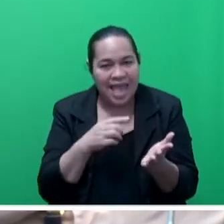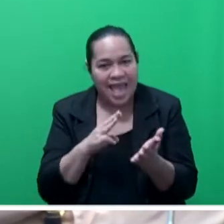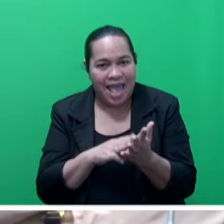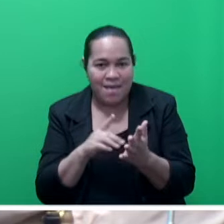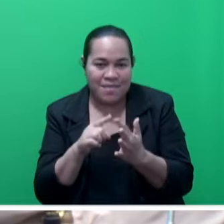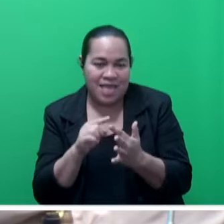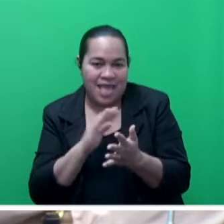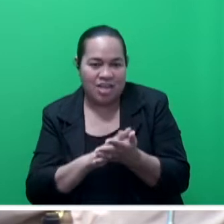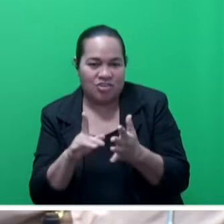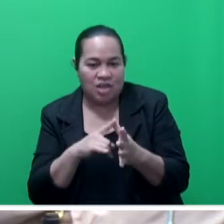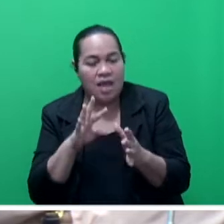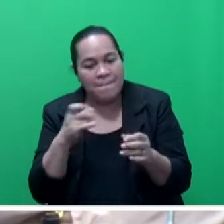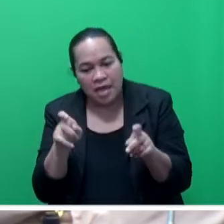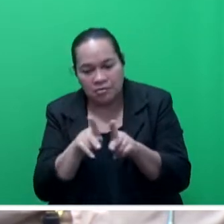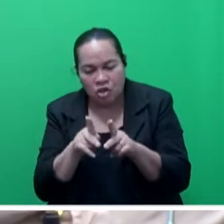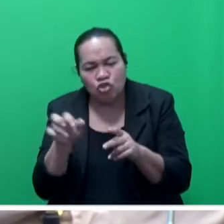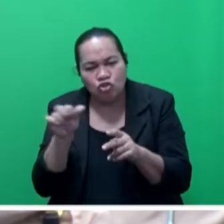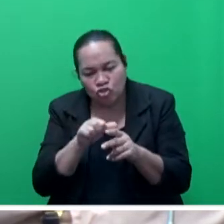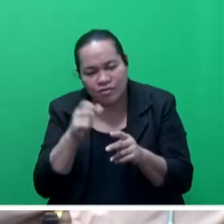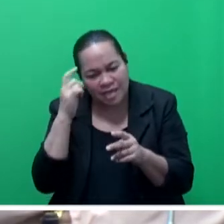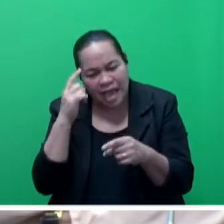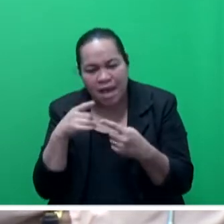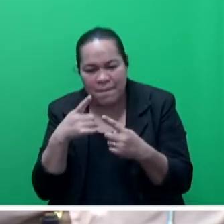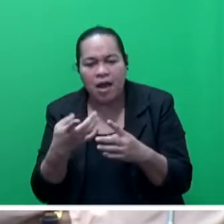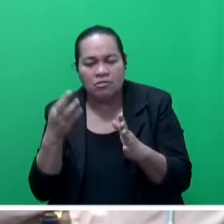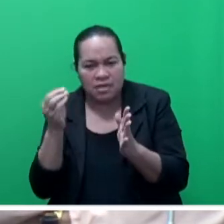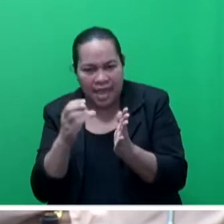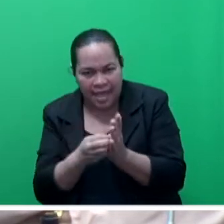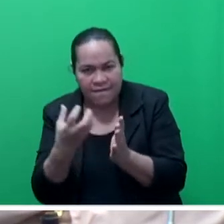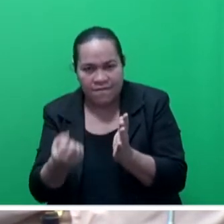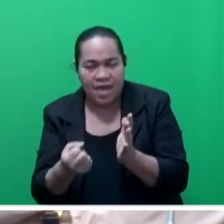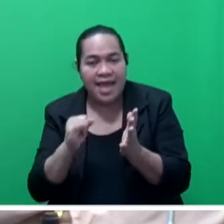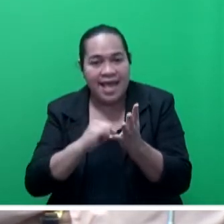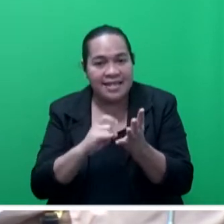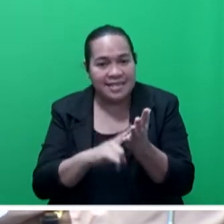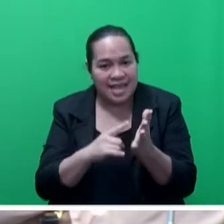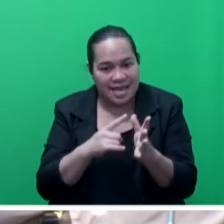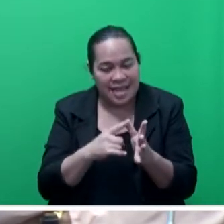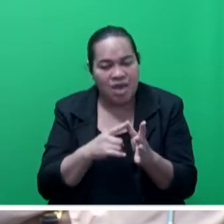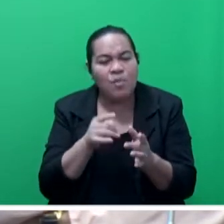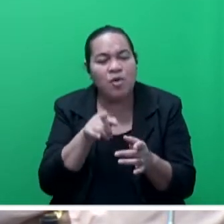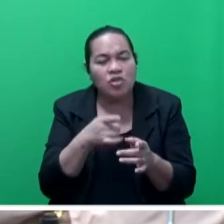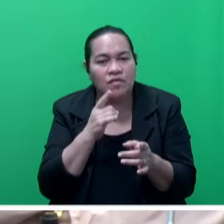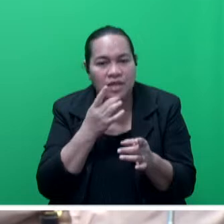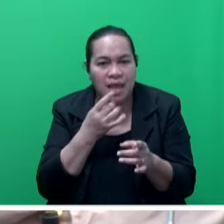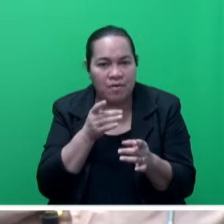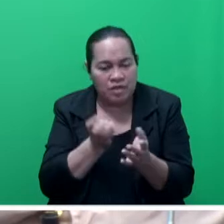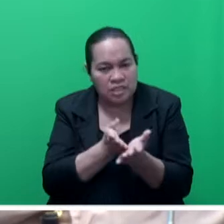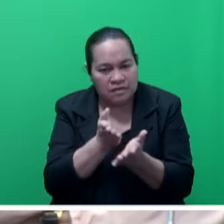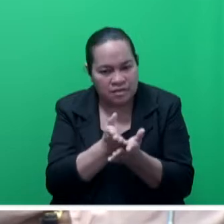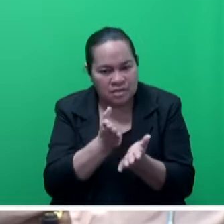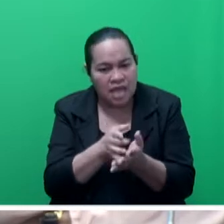in consultation with ITCS, should consider having SLA or MOU on the type of service that will be provided by ITCS, that will be MEHA's